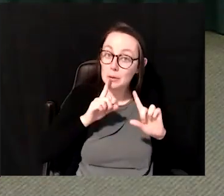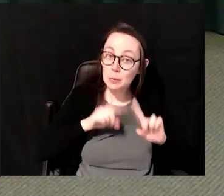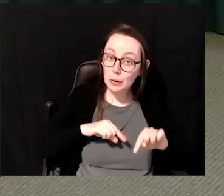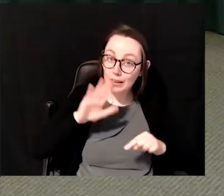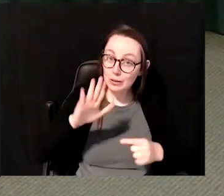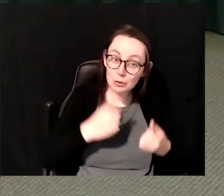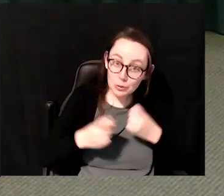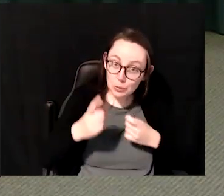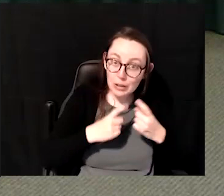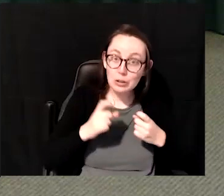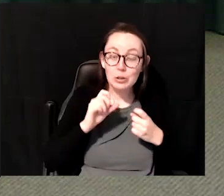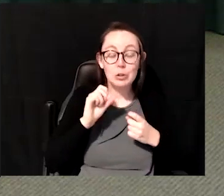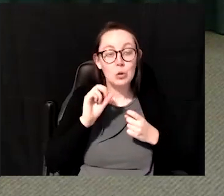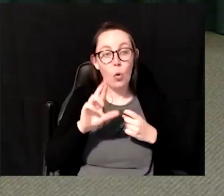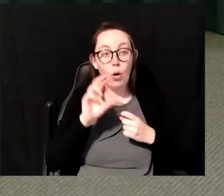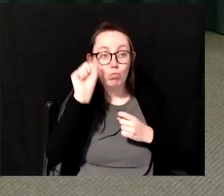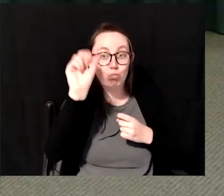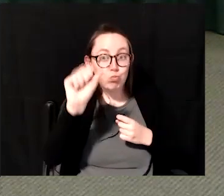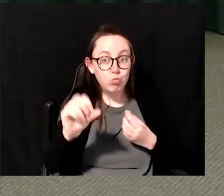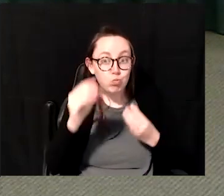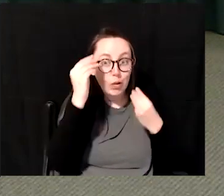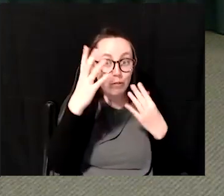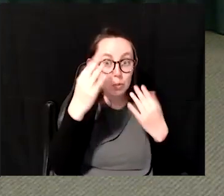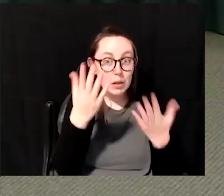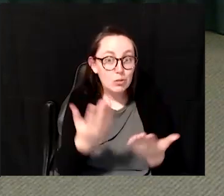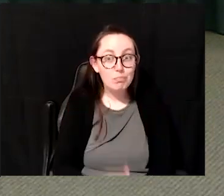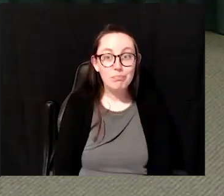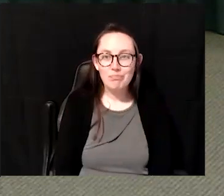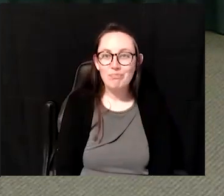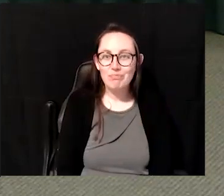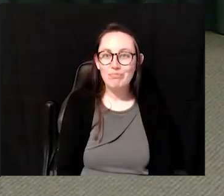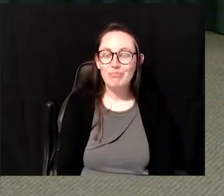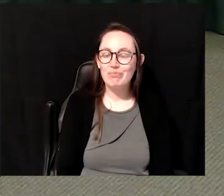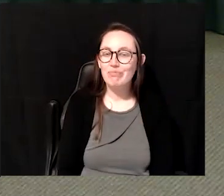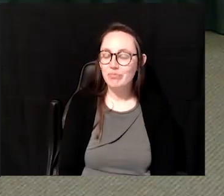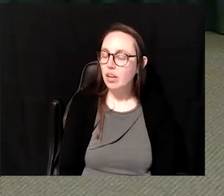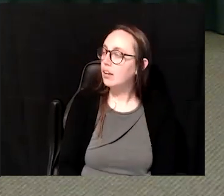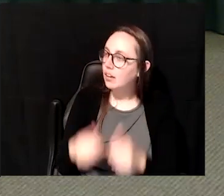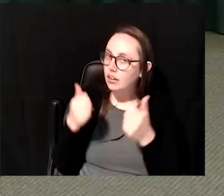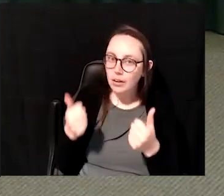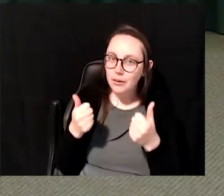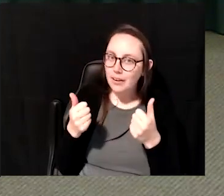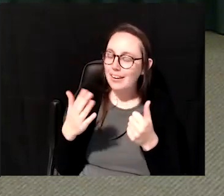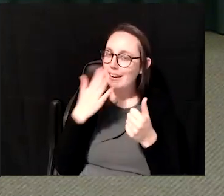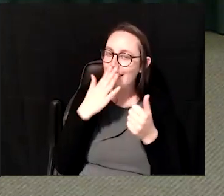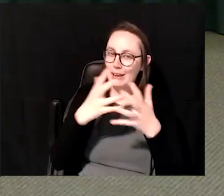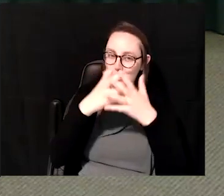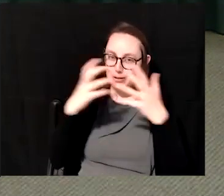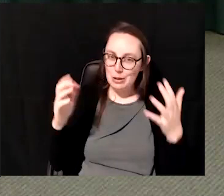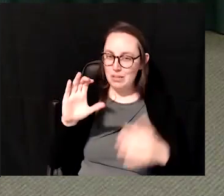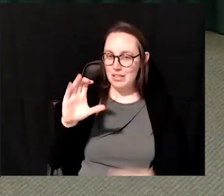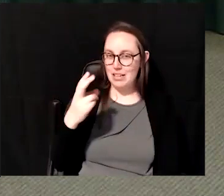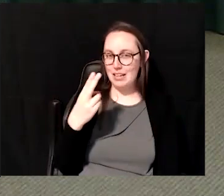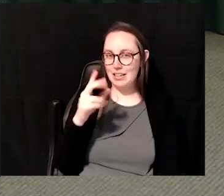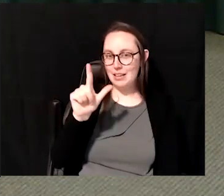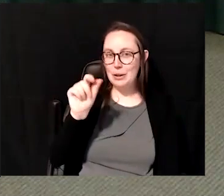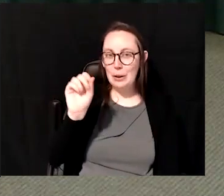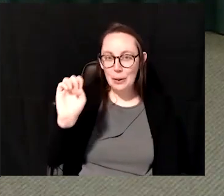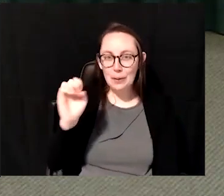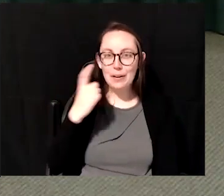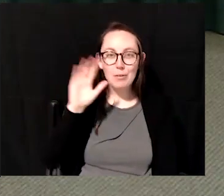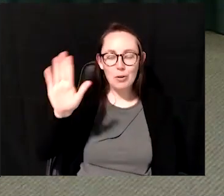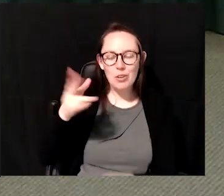um or give other information if it would be helpful great Chloe thank you so much for uh that um brief presentation